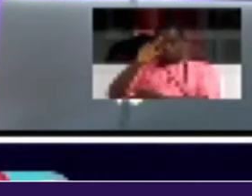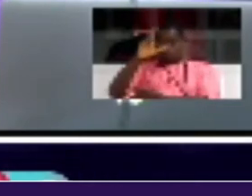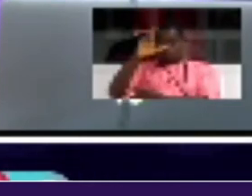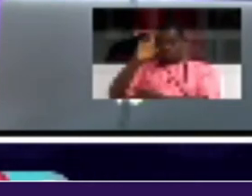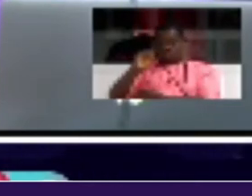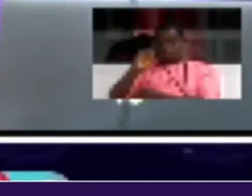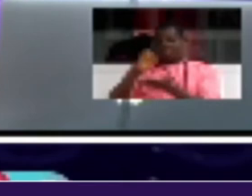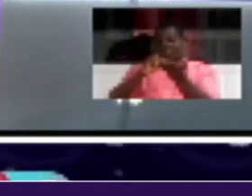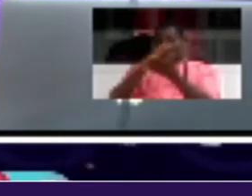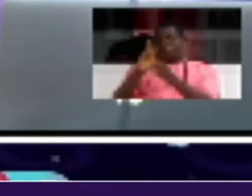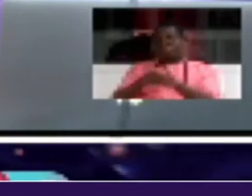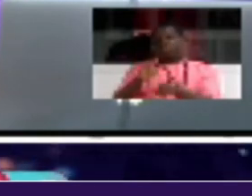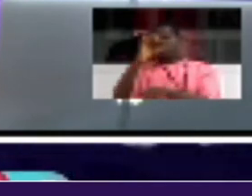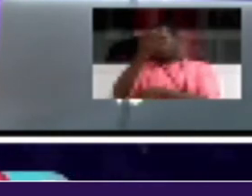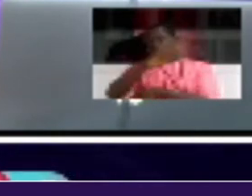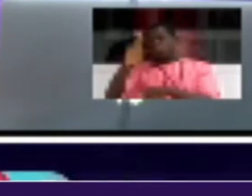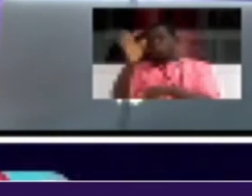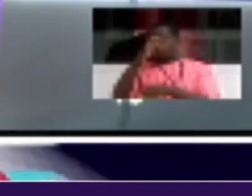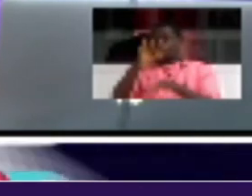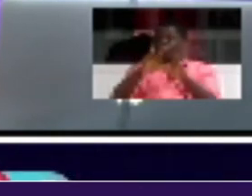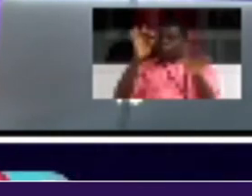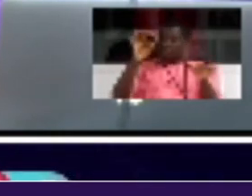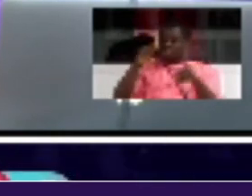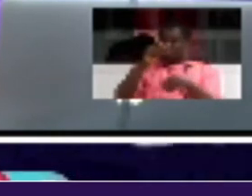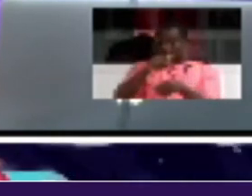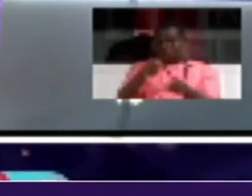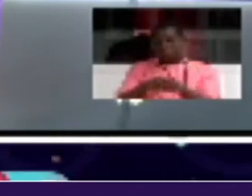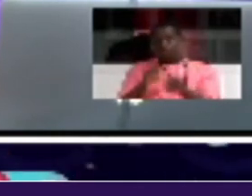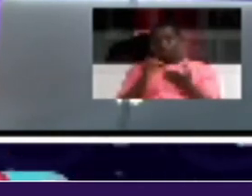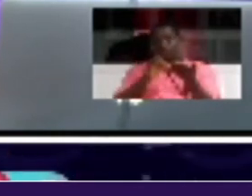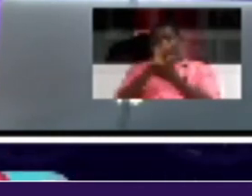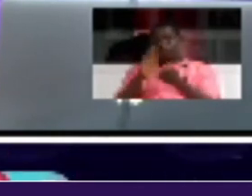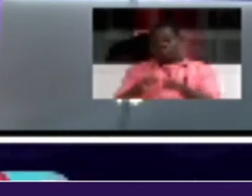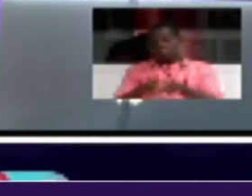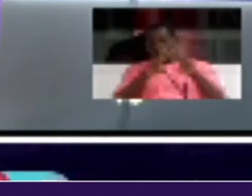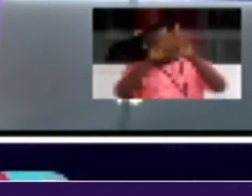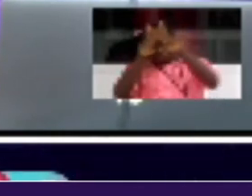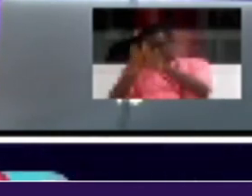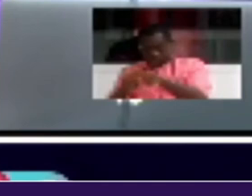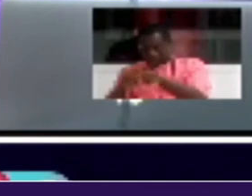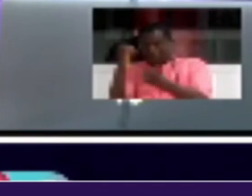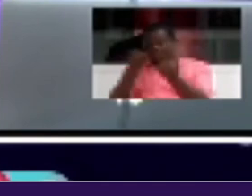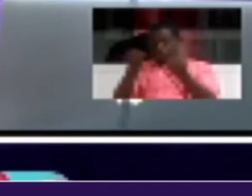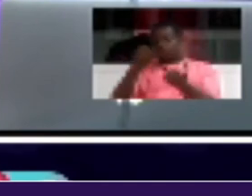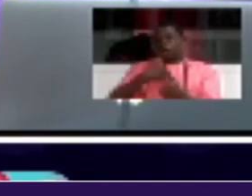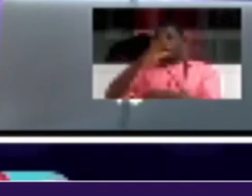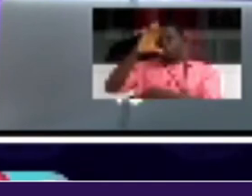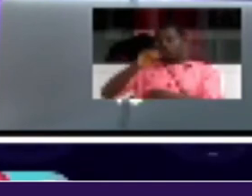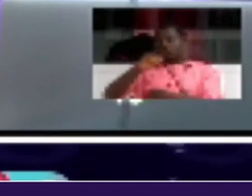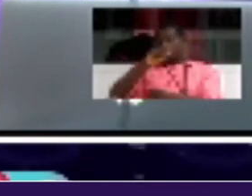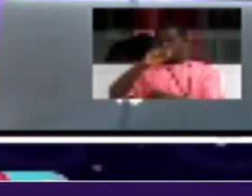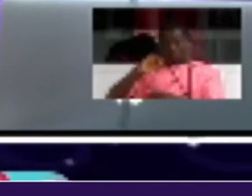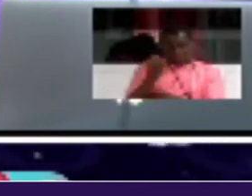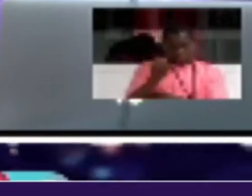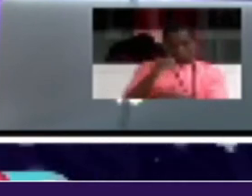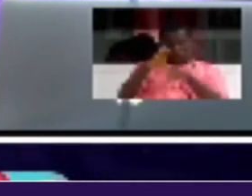go beyond that. The order he gave me is to watch the vehicle, and there is where I stop. I watch the vehicle, sir. Yes, you have refused to accept. I don't refuse